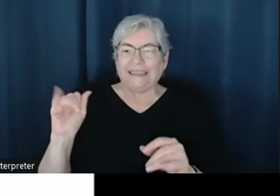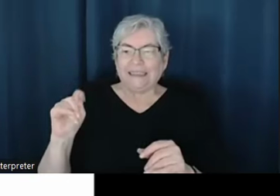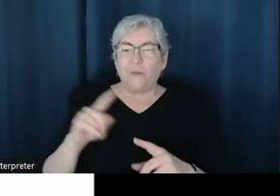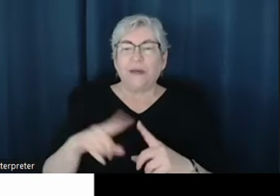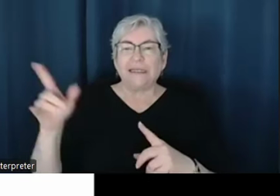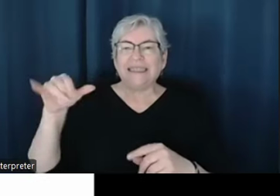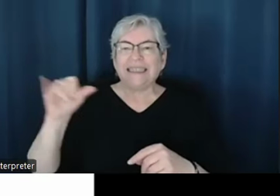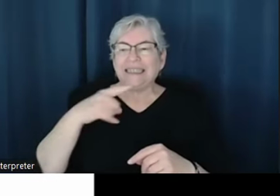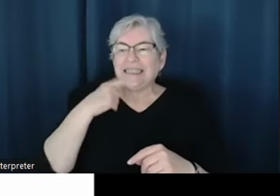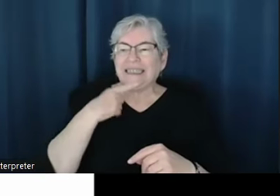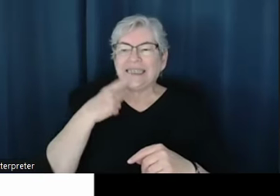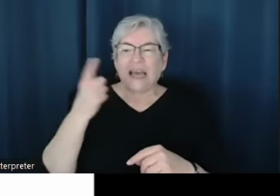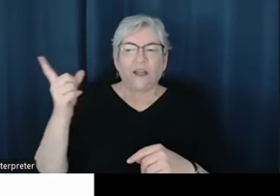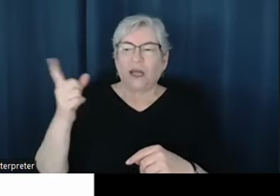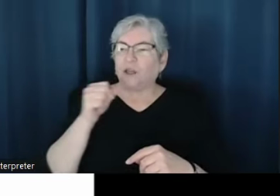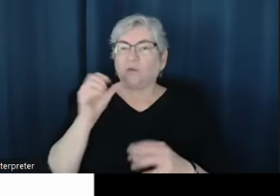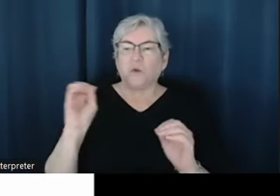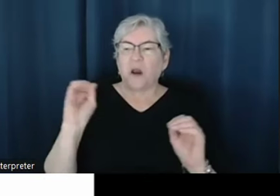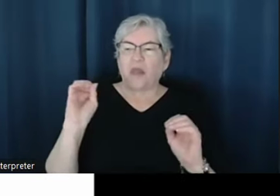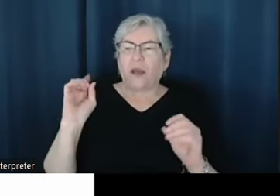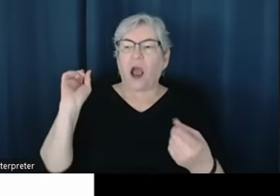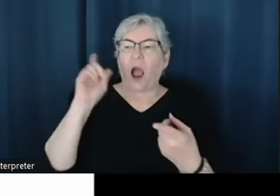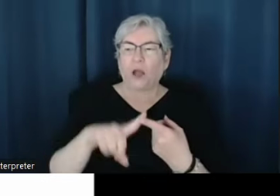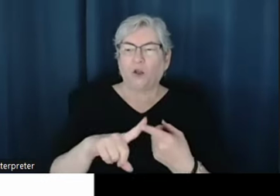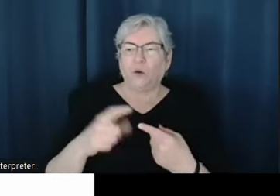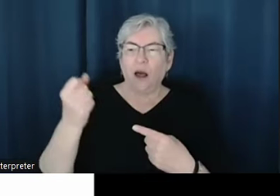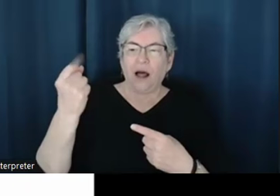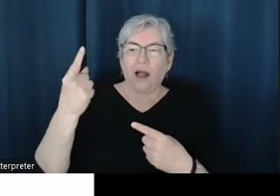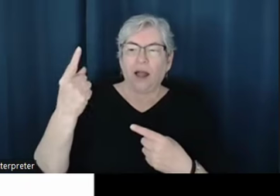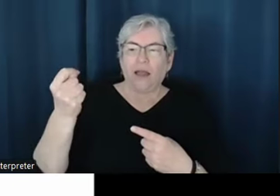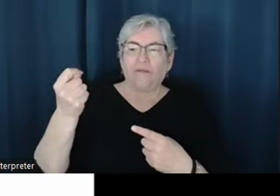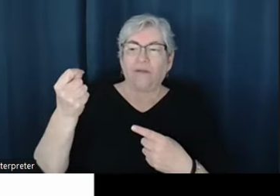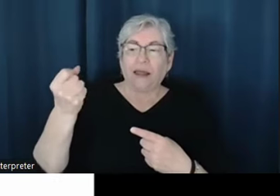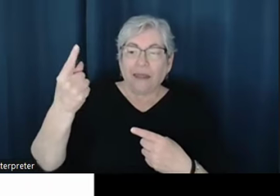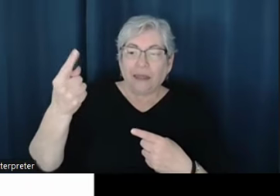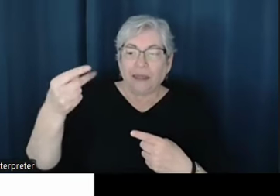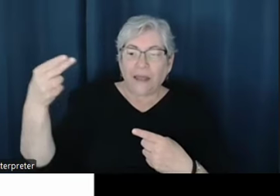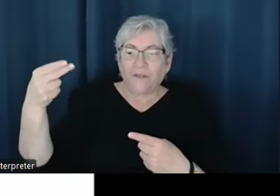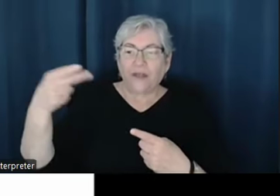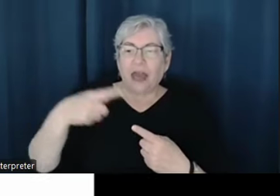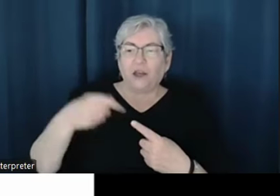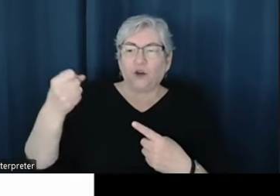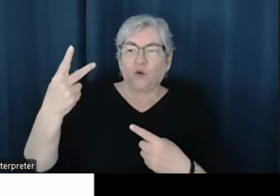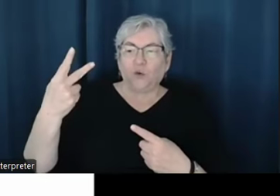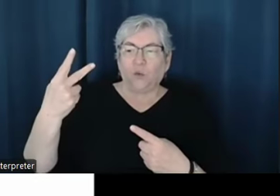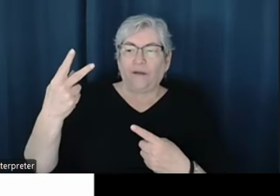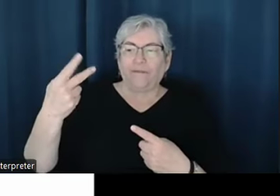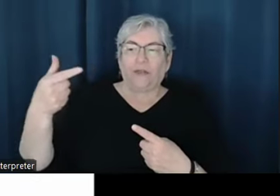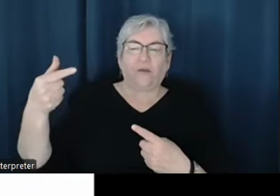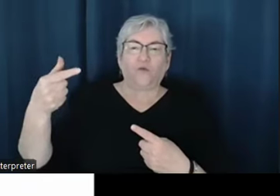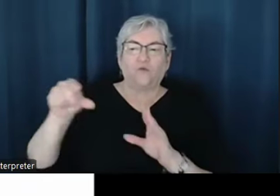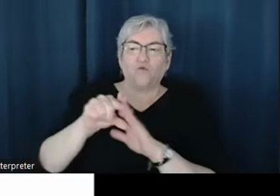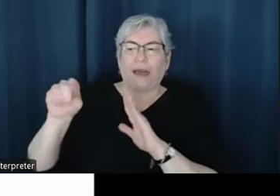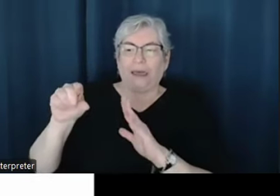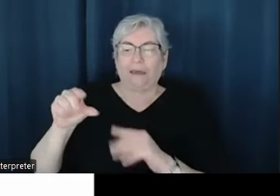still say they don't do anything until 11th and 12th grade. years. I even asked